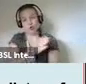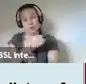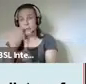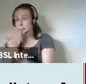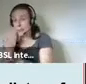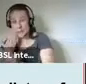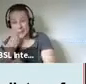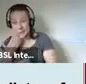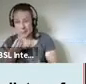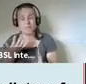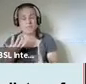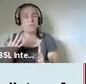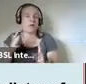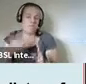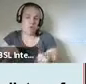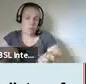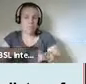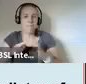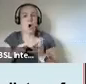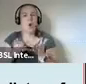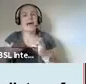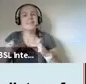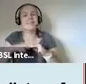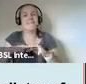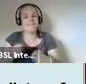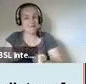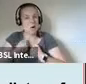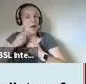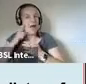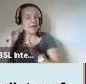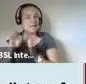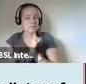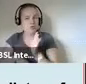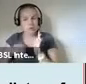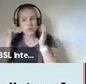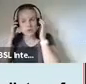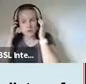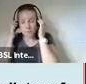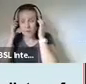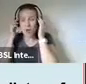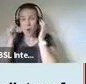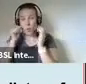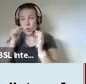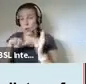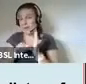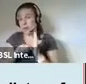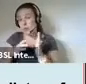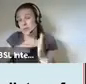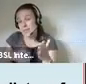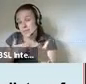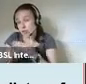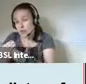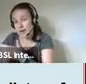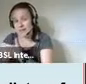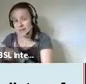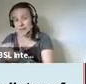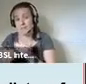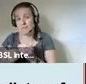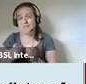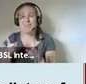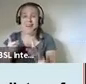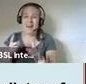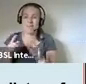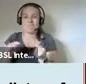Society Foundation experience, is that issues that need addressing are definitely